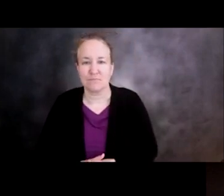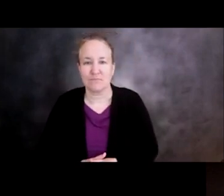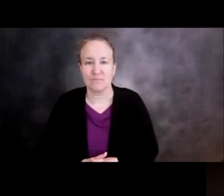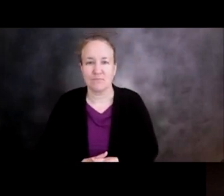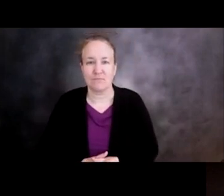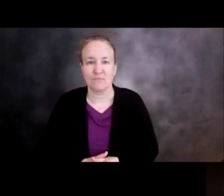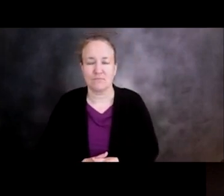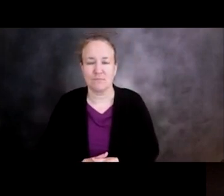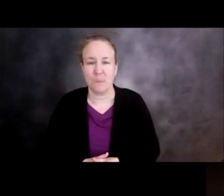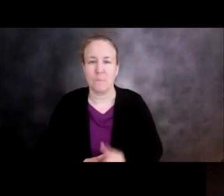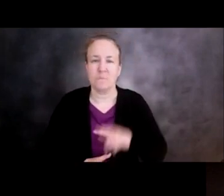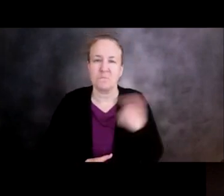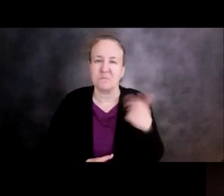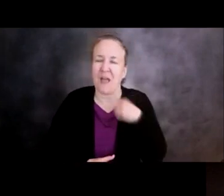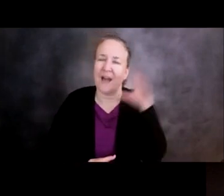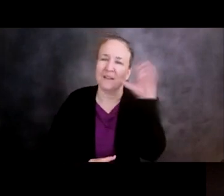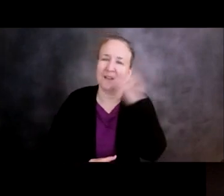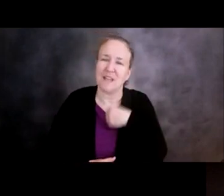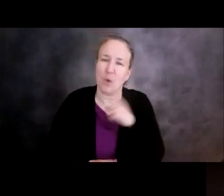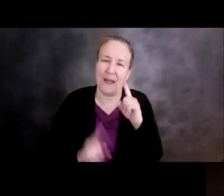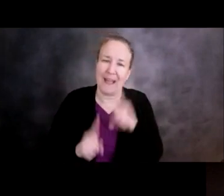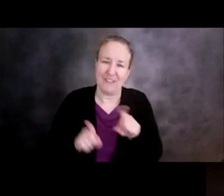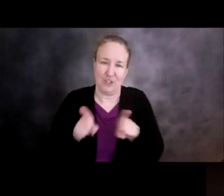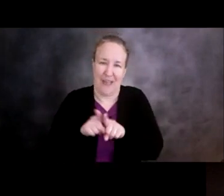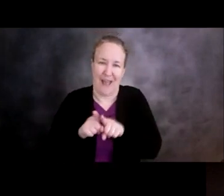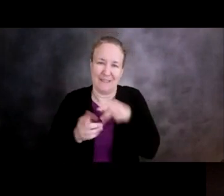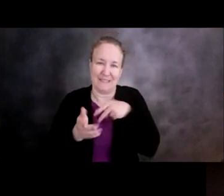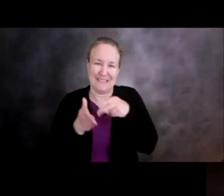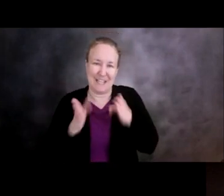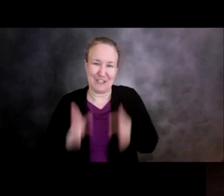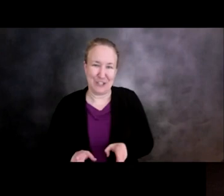I guess I'll answer as a dancer.